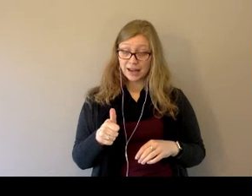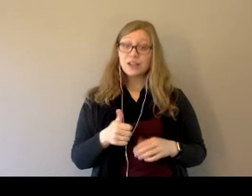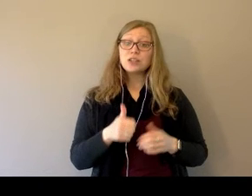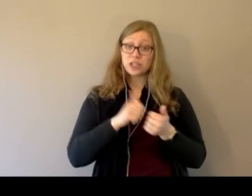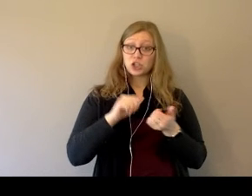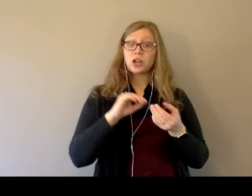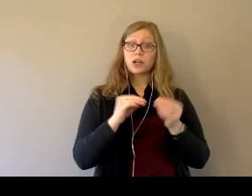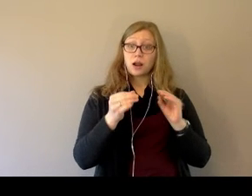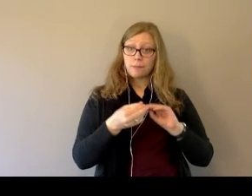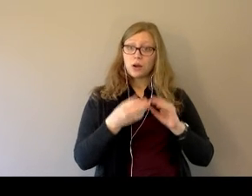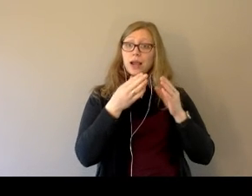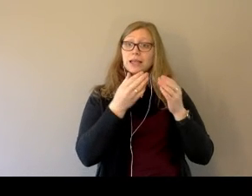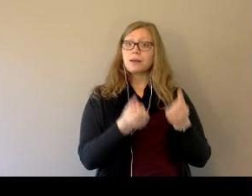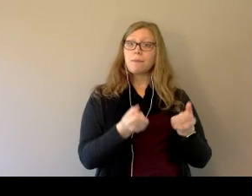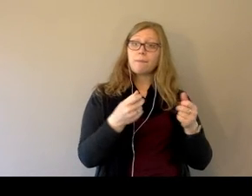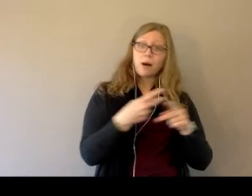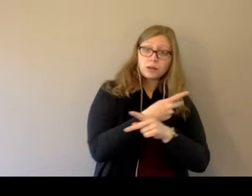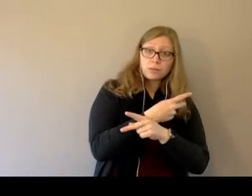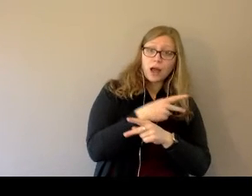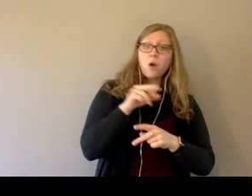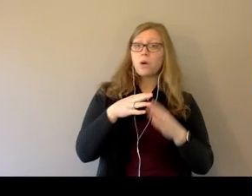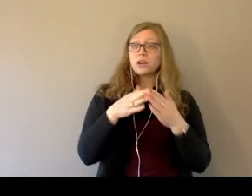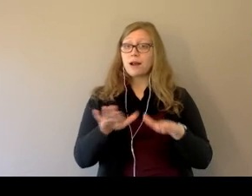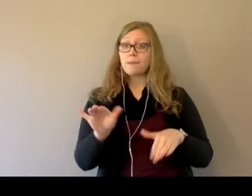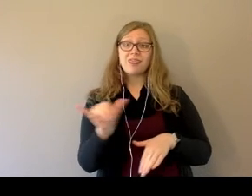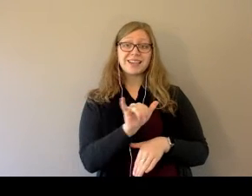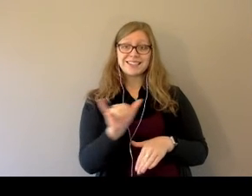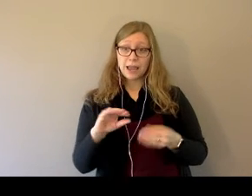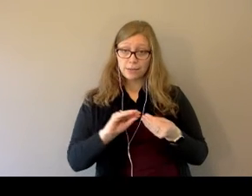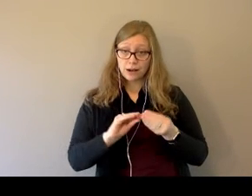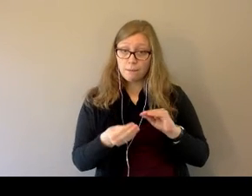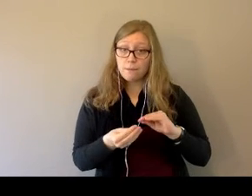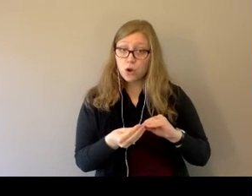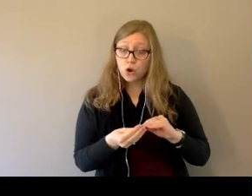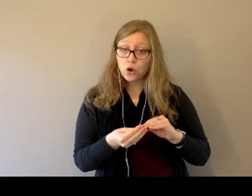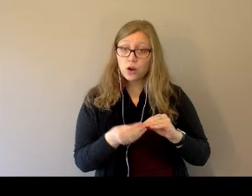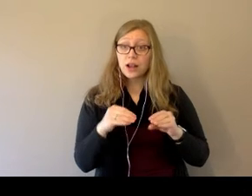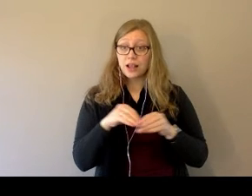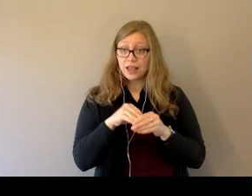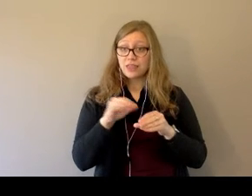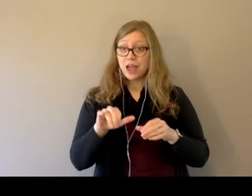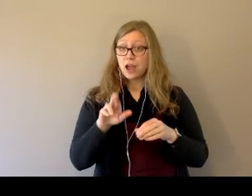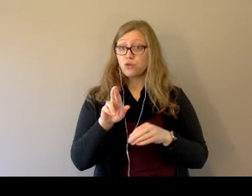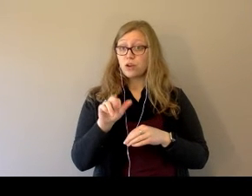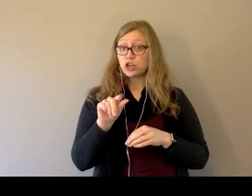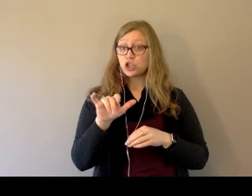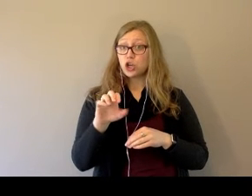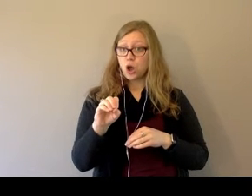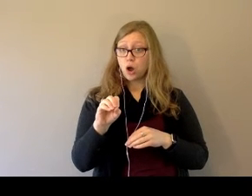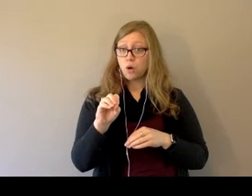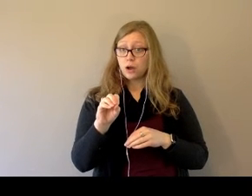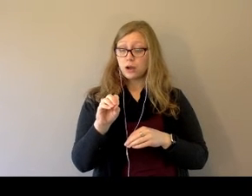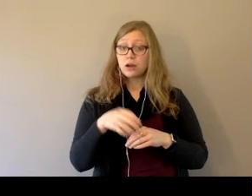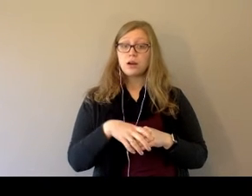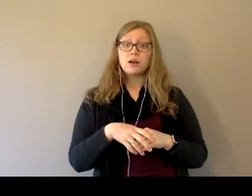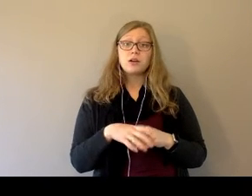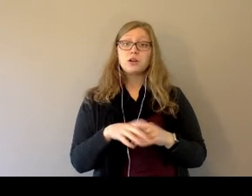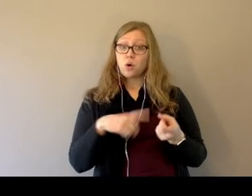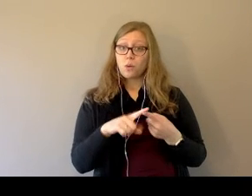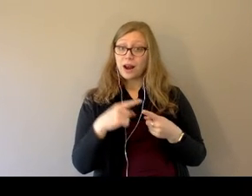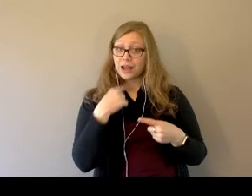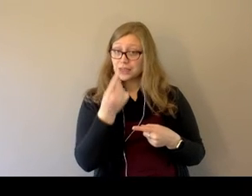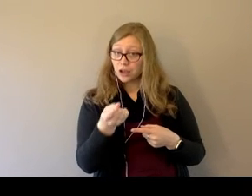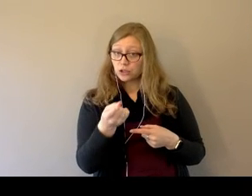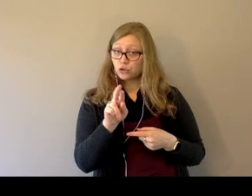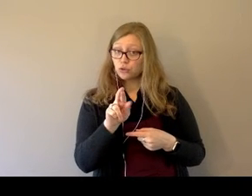by the same value in the ratio. So when I tell you the ratio is 4